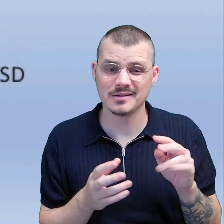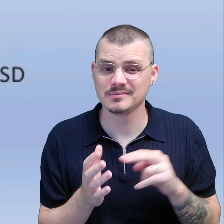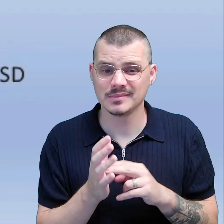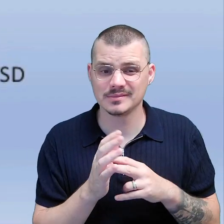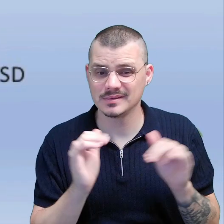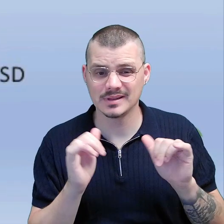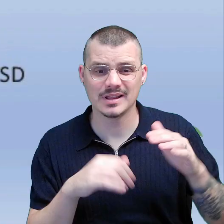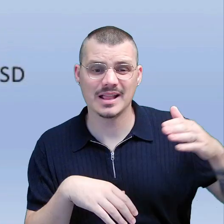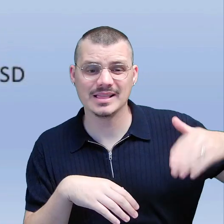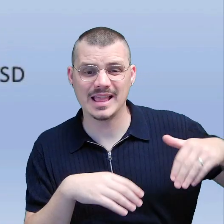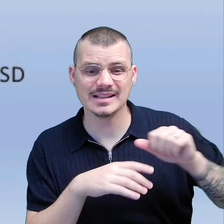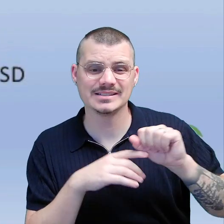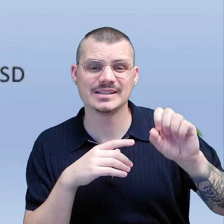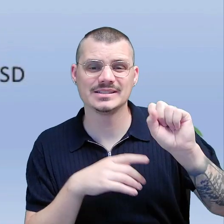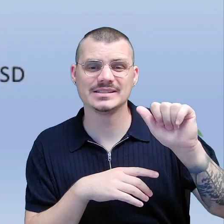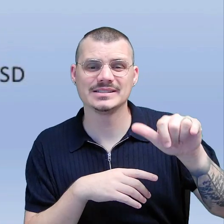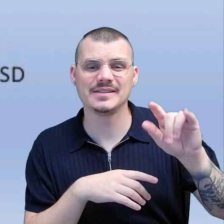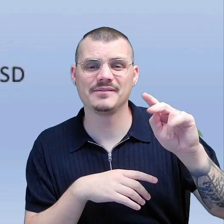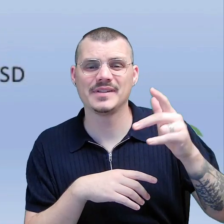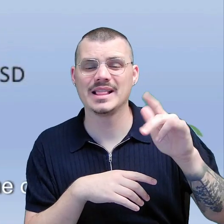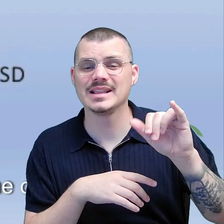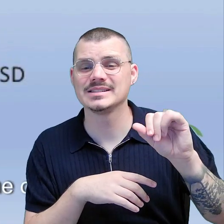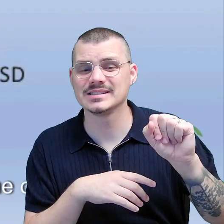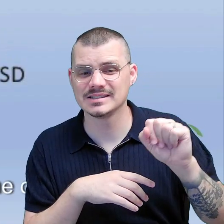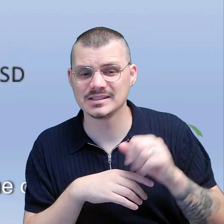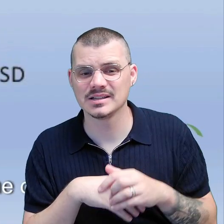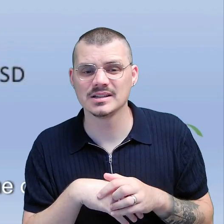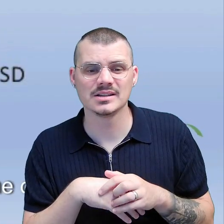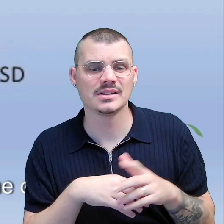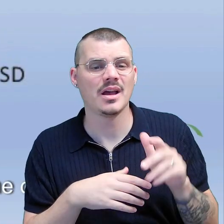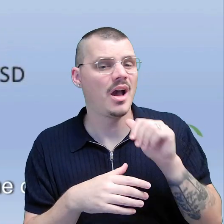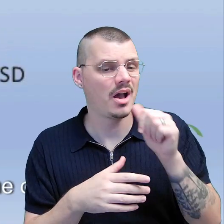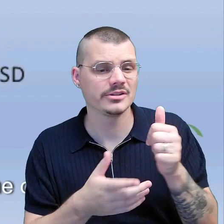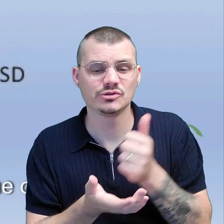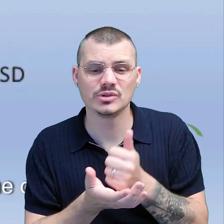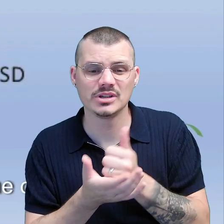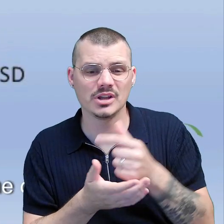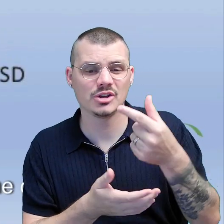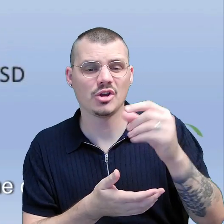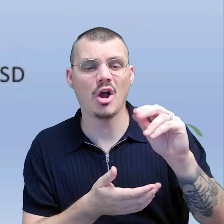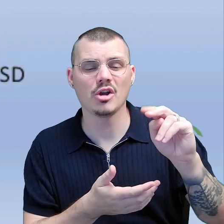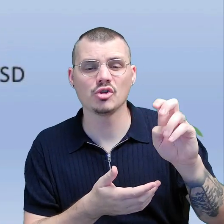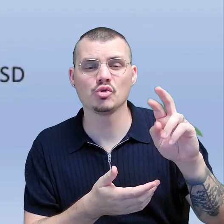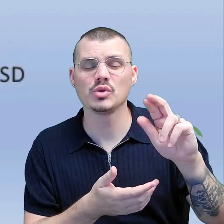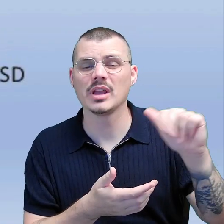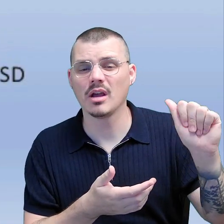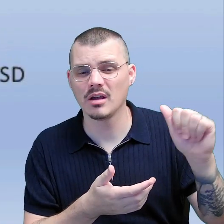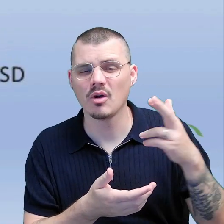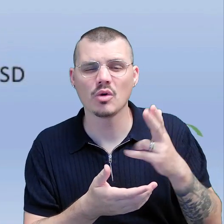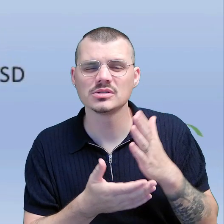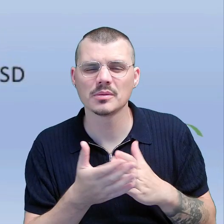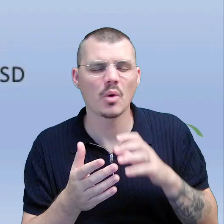including late-stage syphilis, late-stage untreated gonorrhea, and some of the old